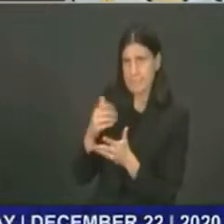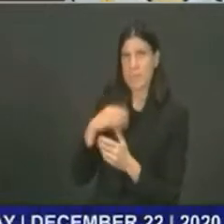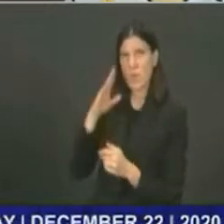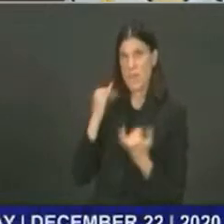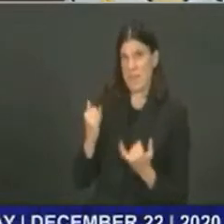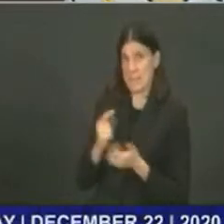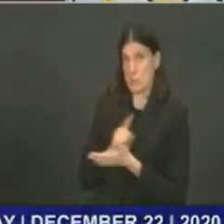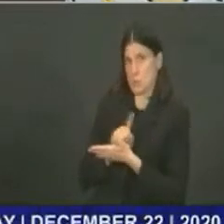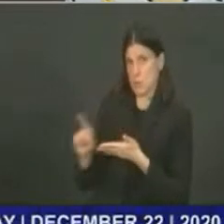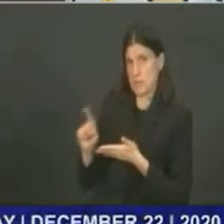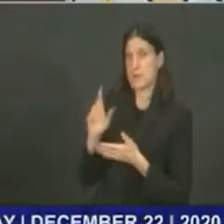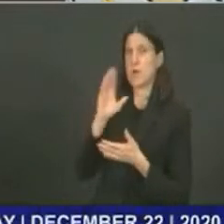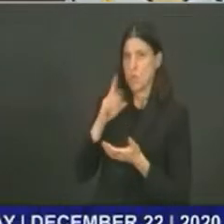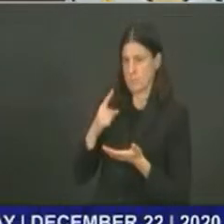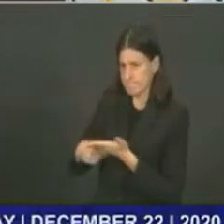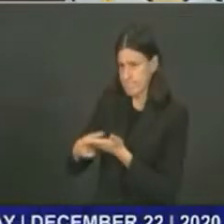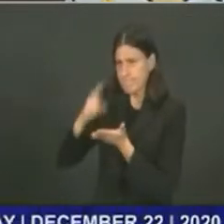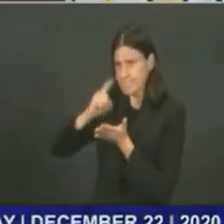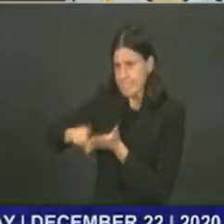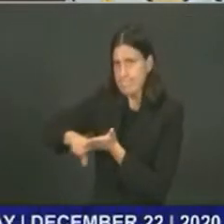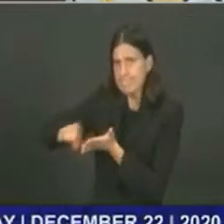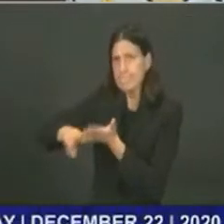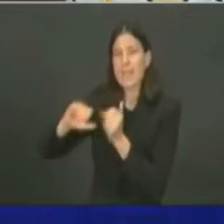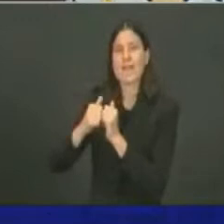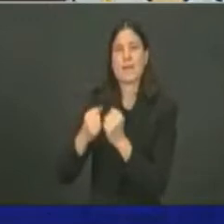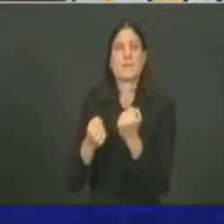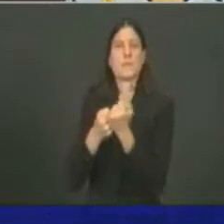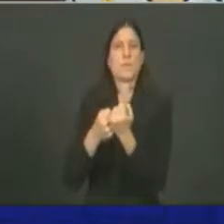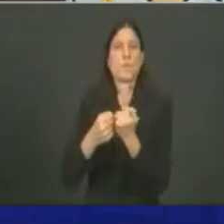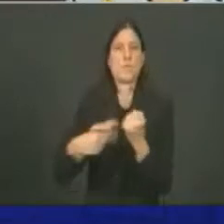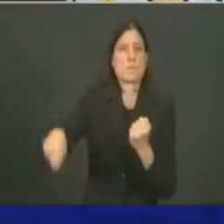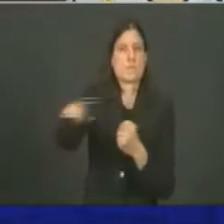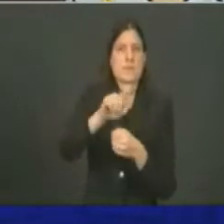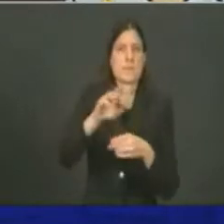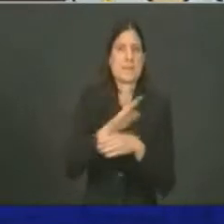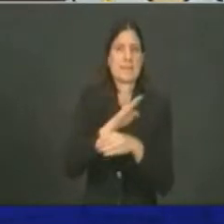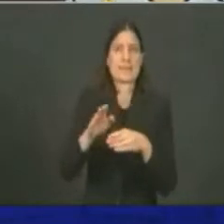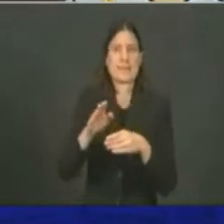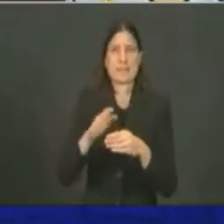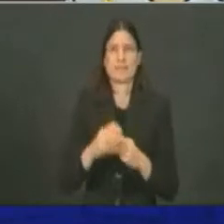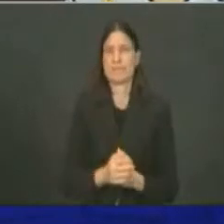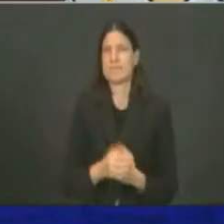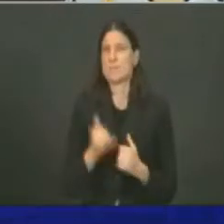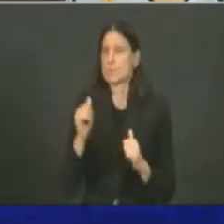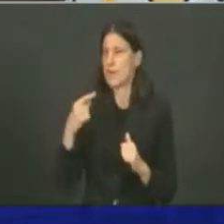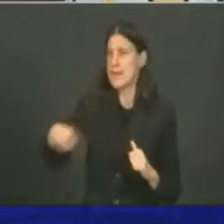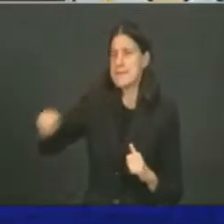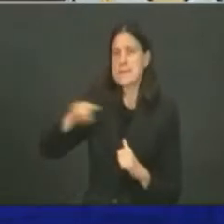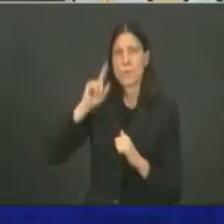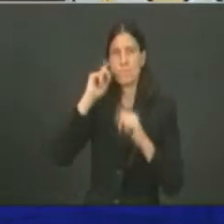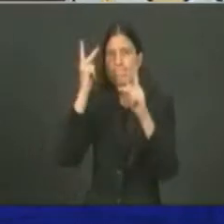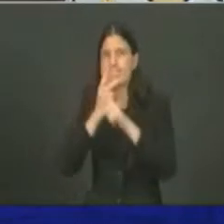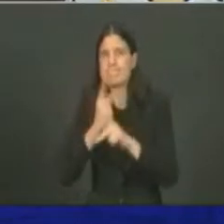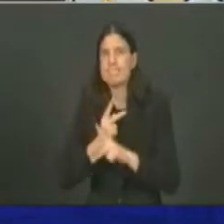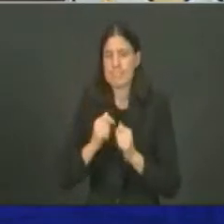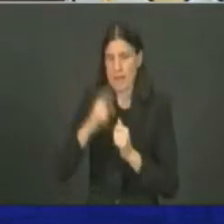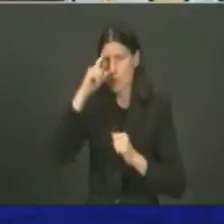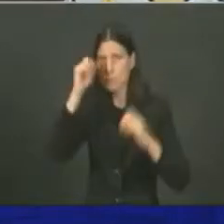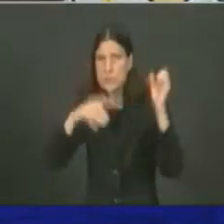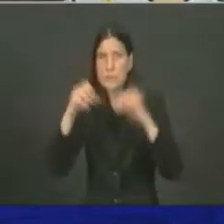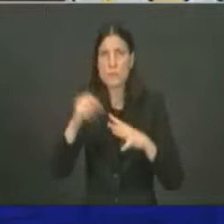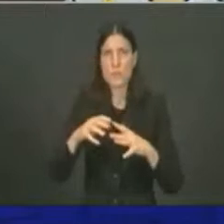meeting with them, and my team has met with them earlier this week. We're continuing to brainstorm in anticipation of the time